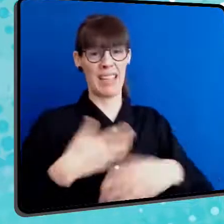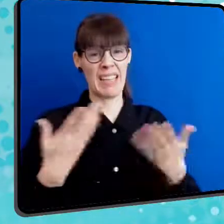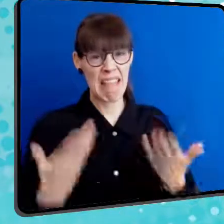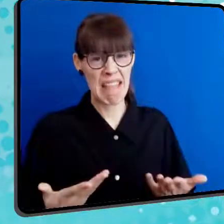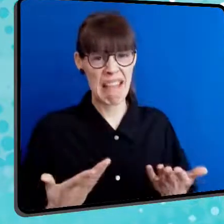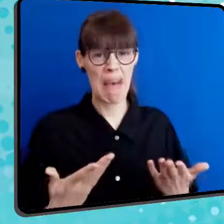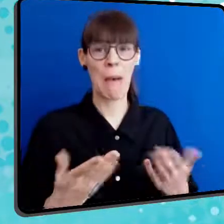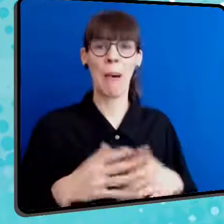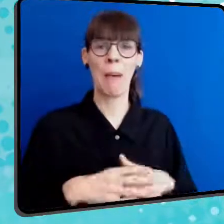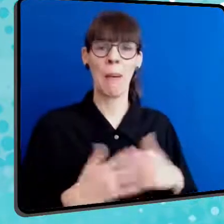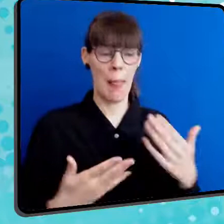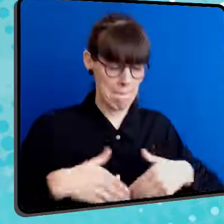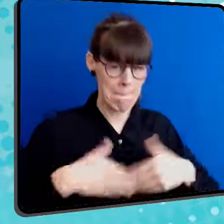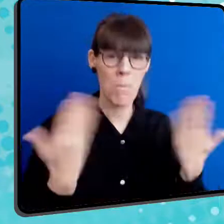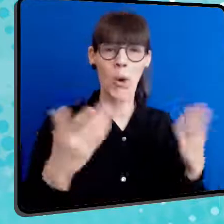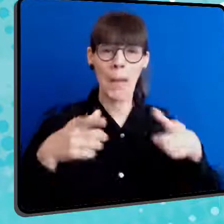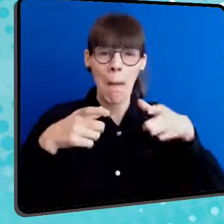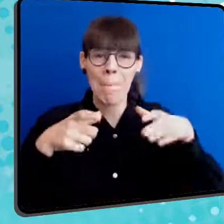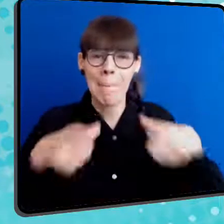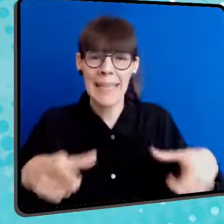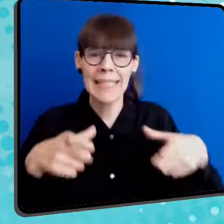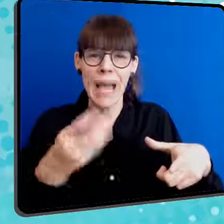in the morning, but it's happened.